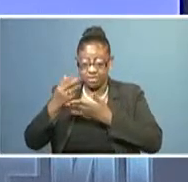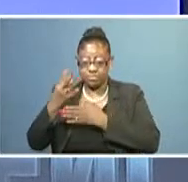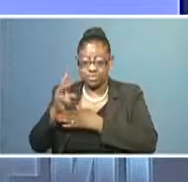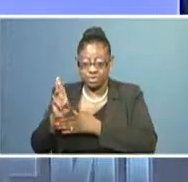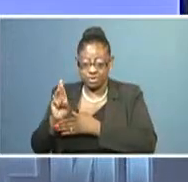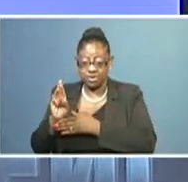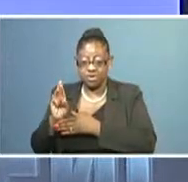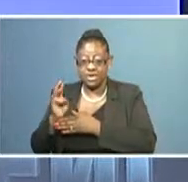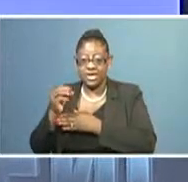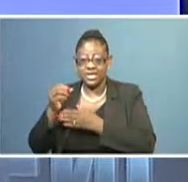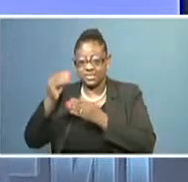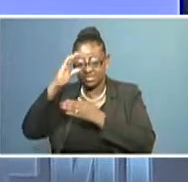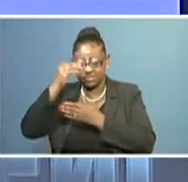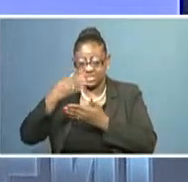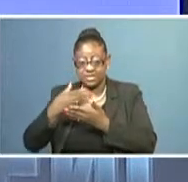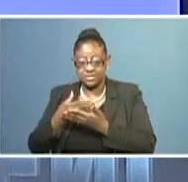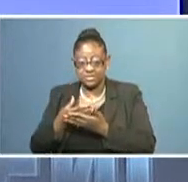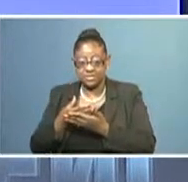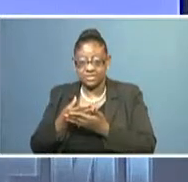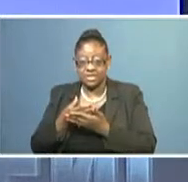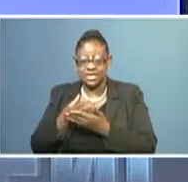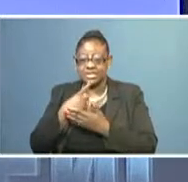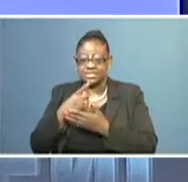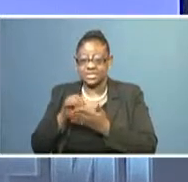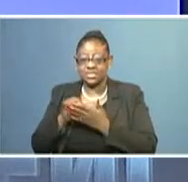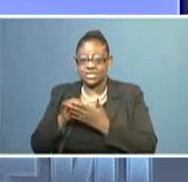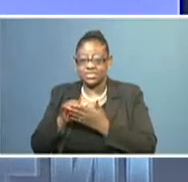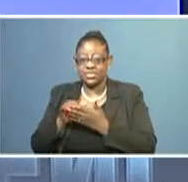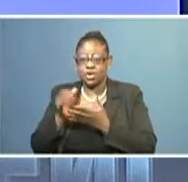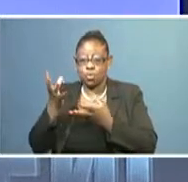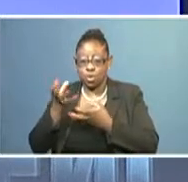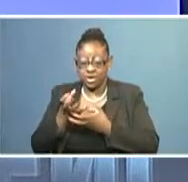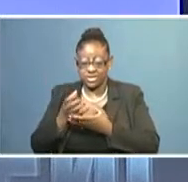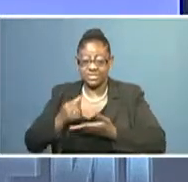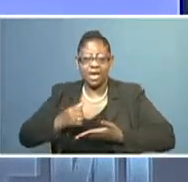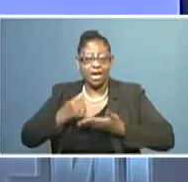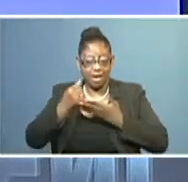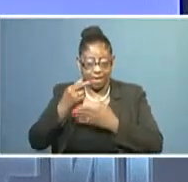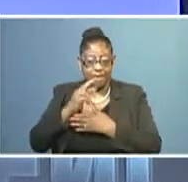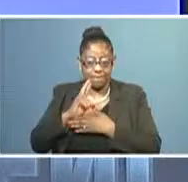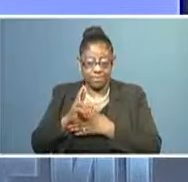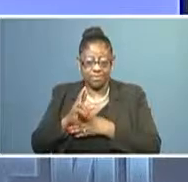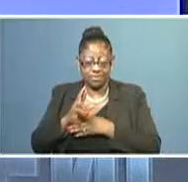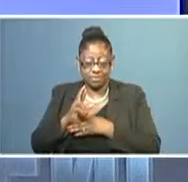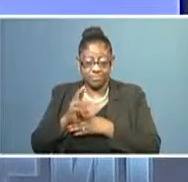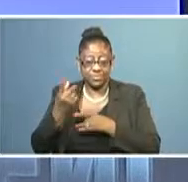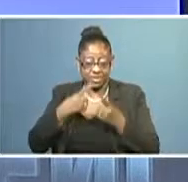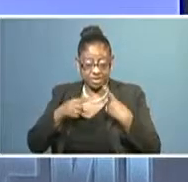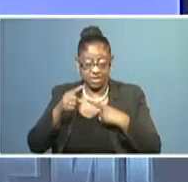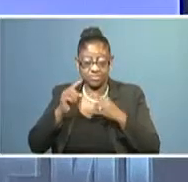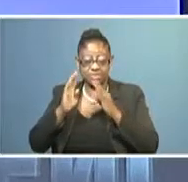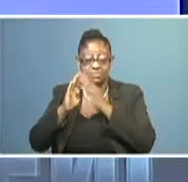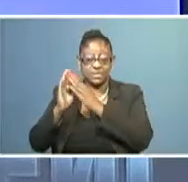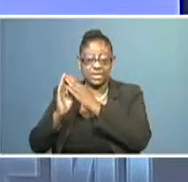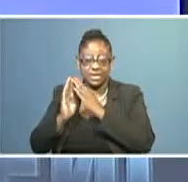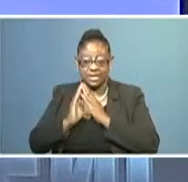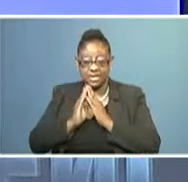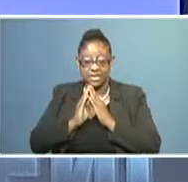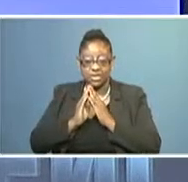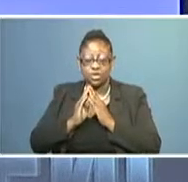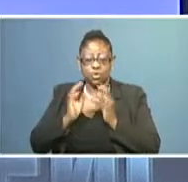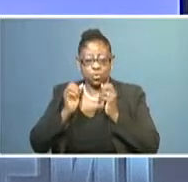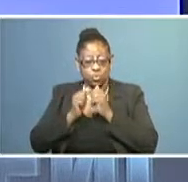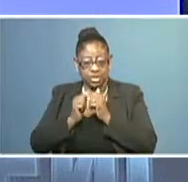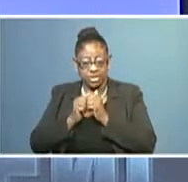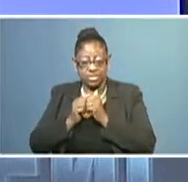her son, and even invited her to address Urban Renewal's domestic violence training session. The minister says in her